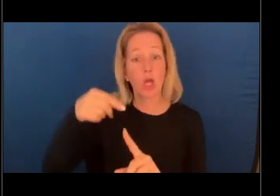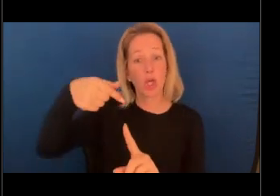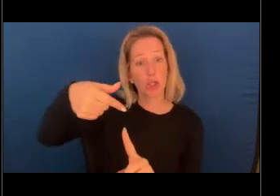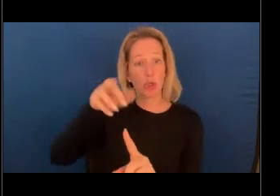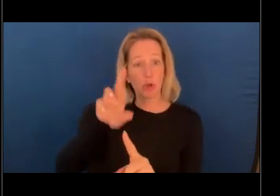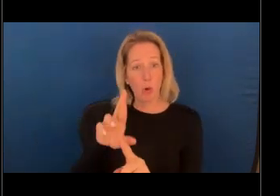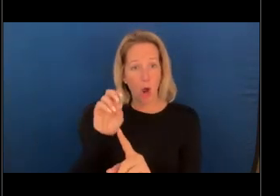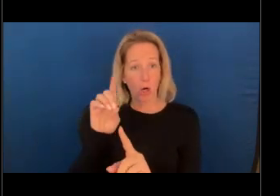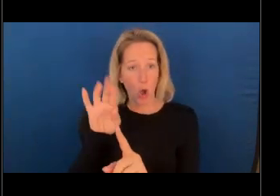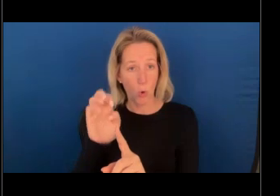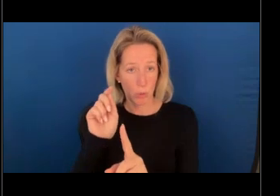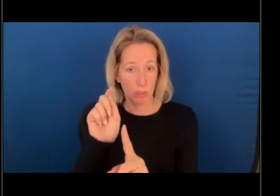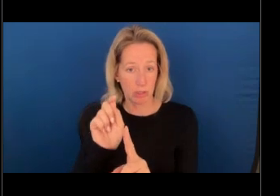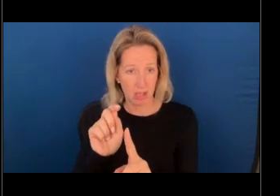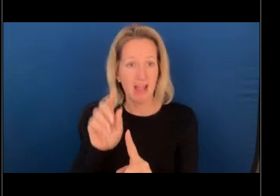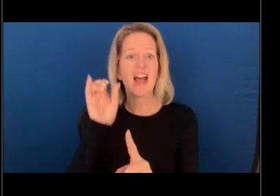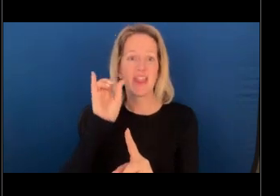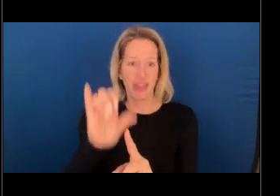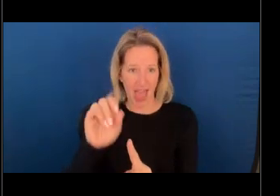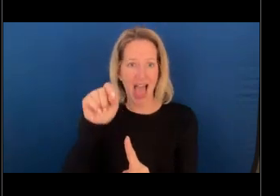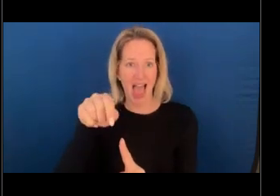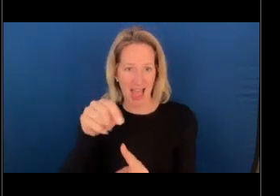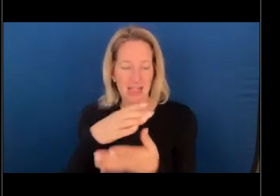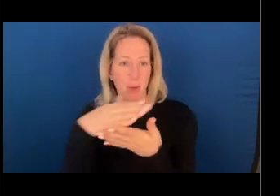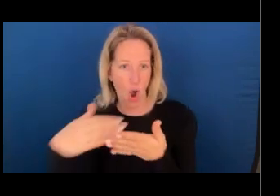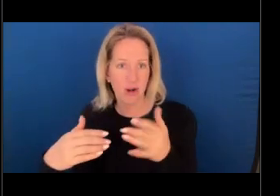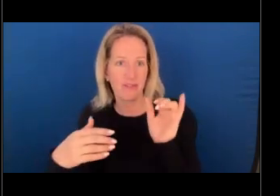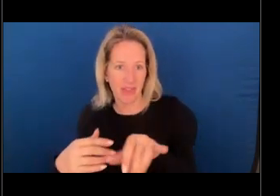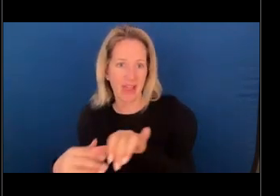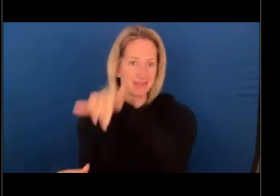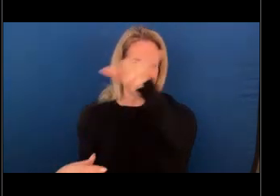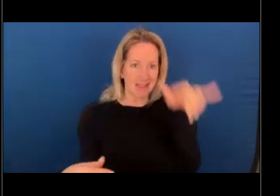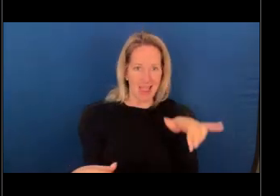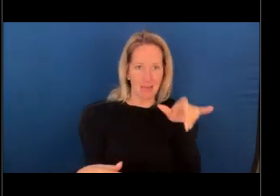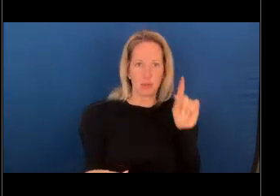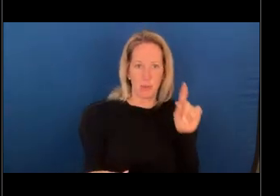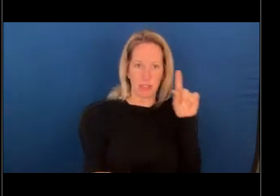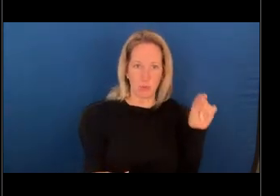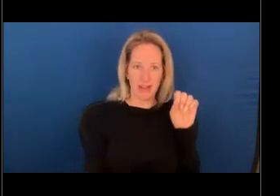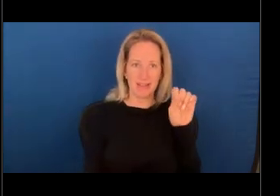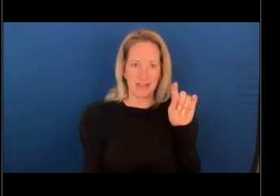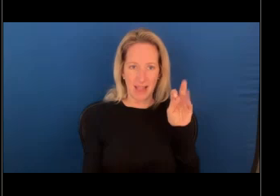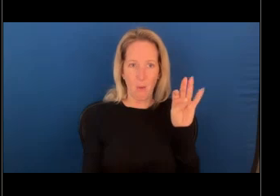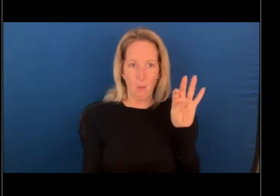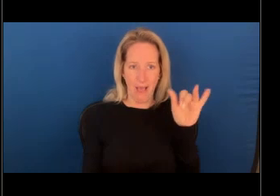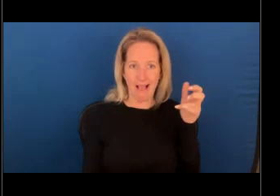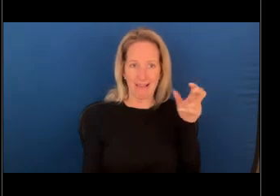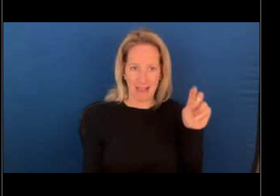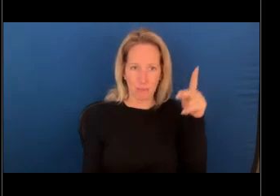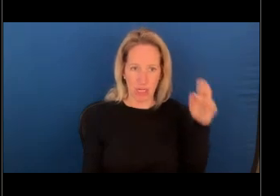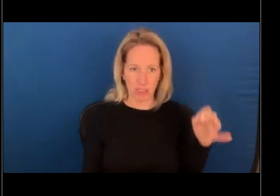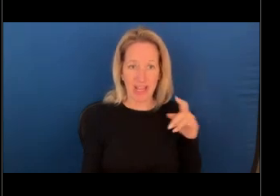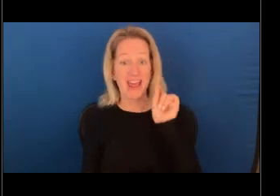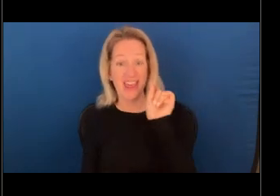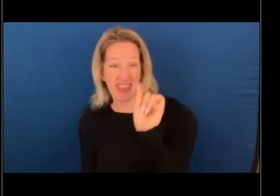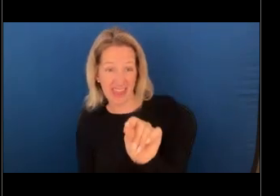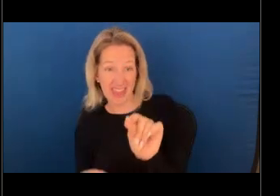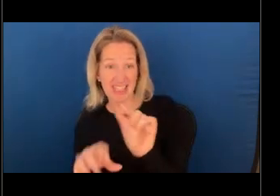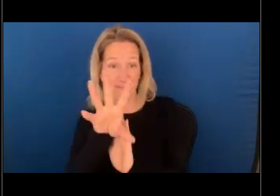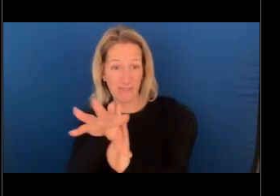part of that Stellwagen telepresence project back in 2019-2020. That's a video that uses music